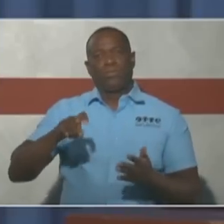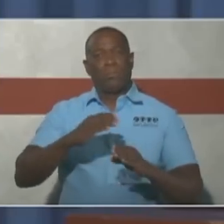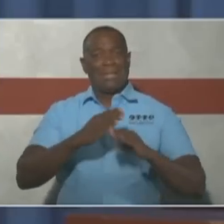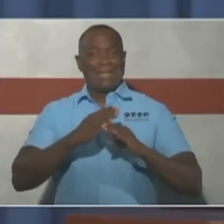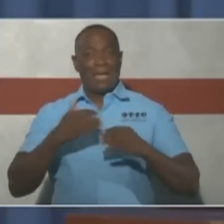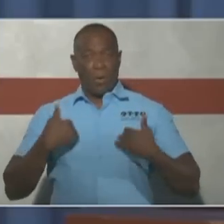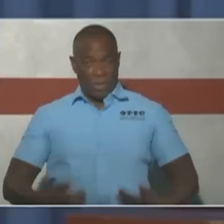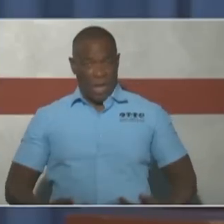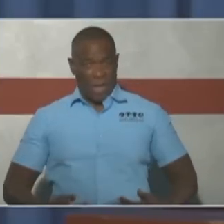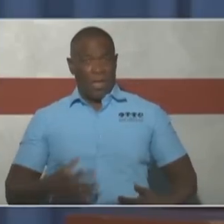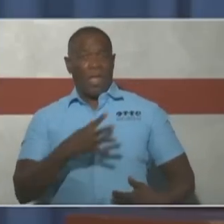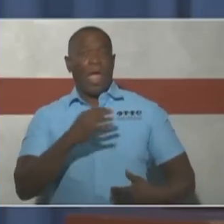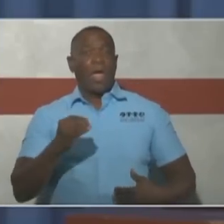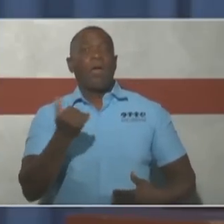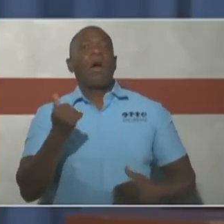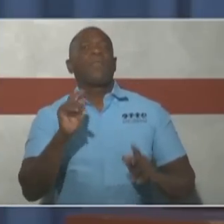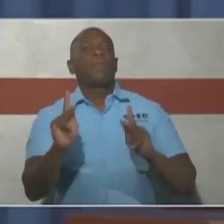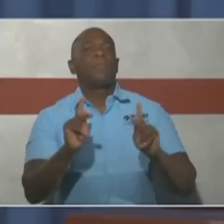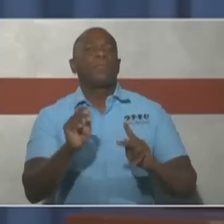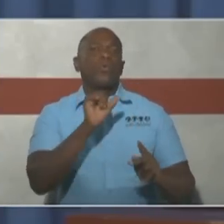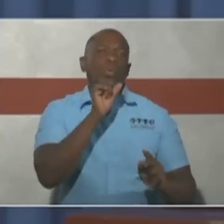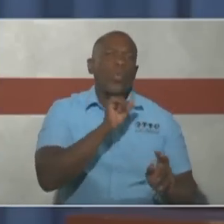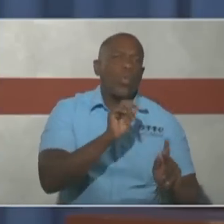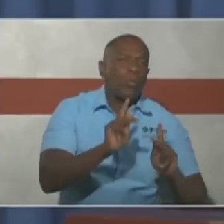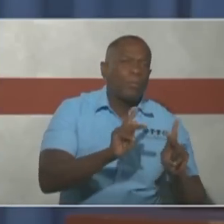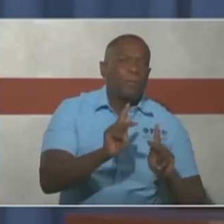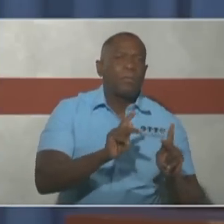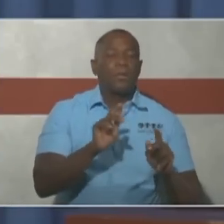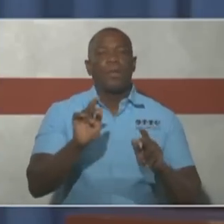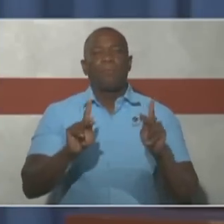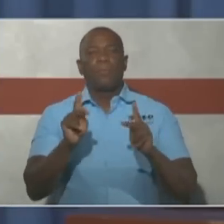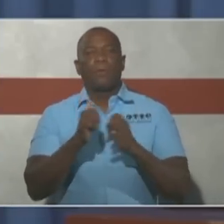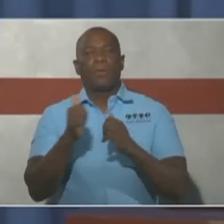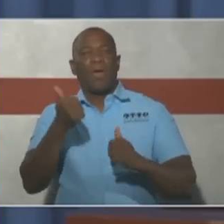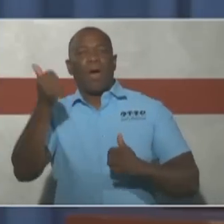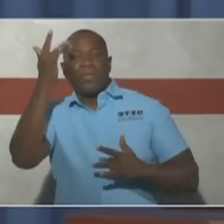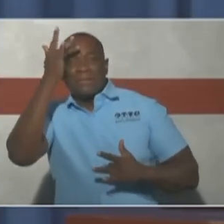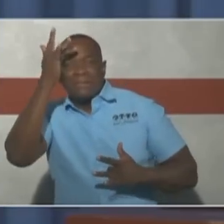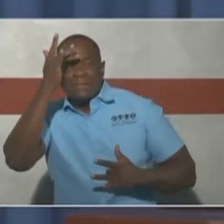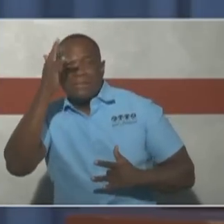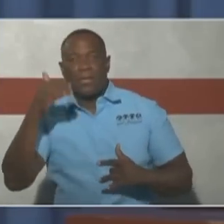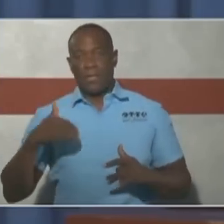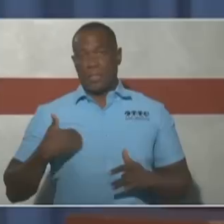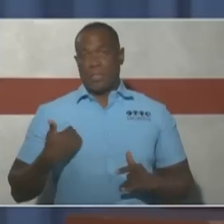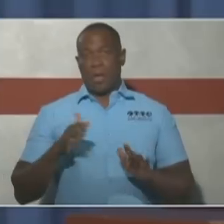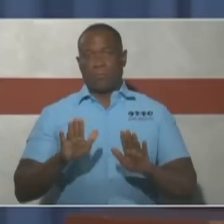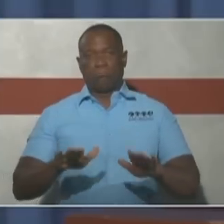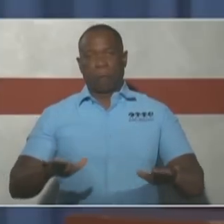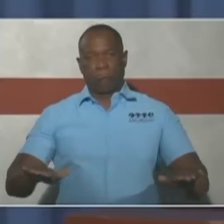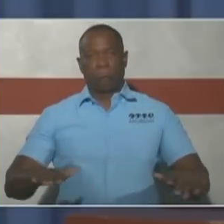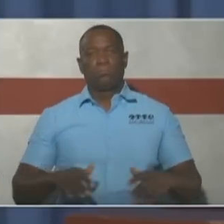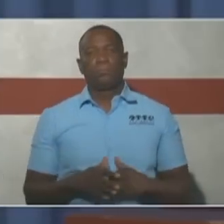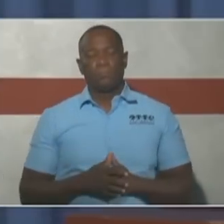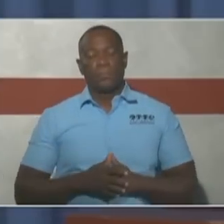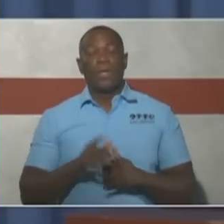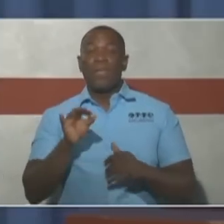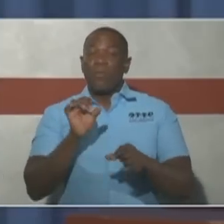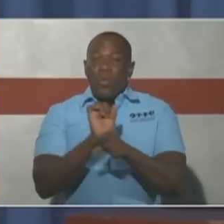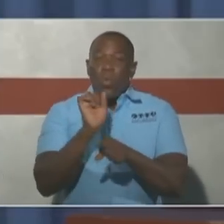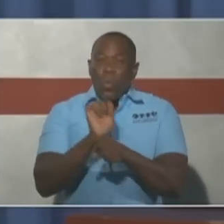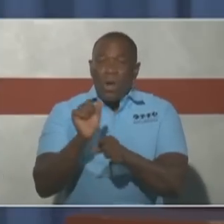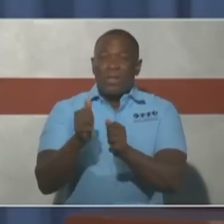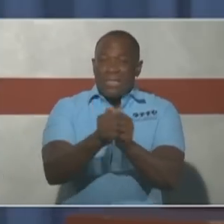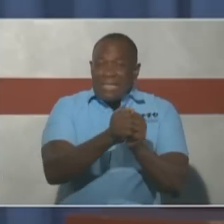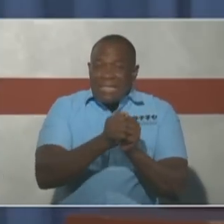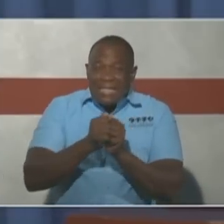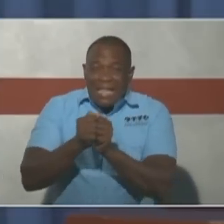the best measures that are present and that are evidence-based to protect ourselves and the vulnerable persons around us, the